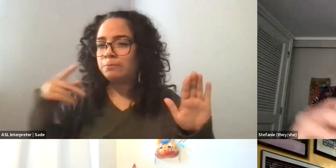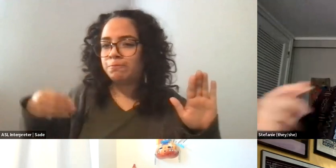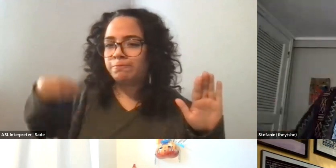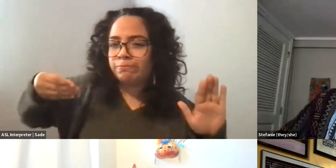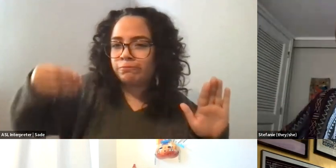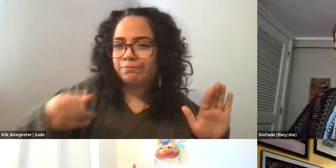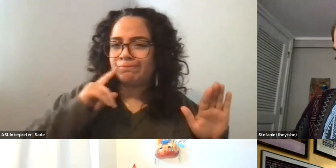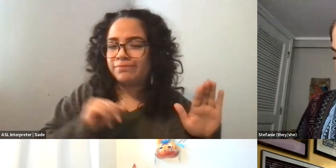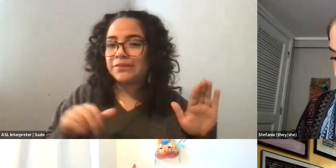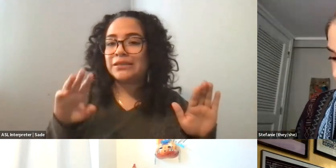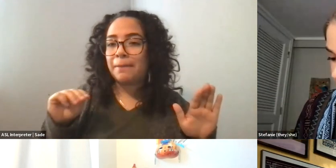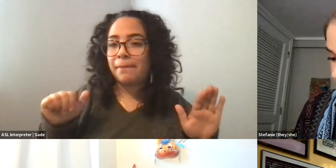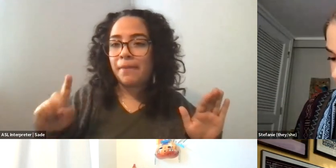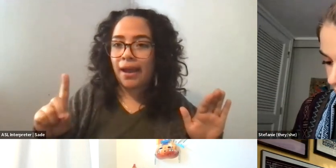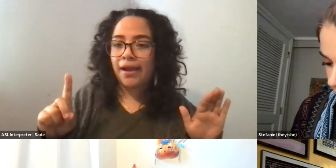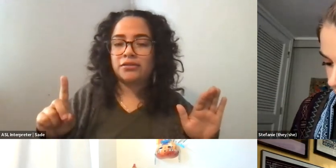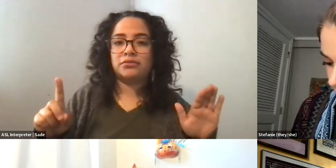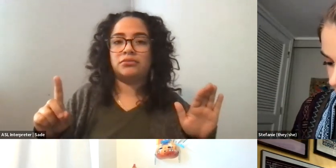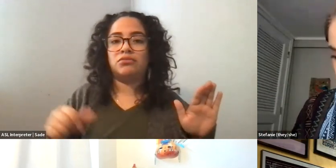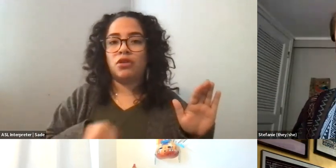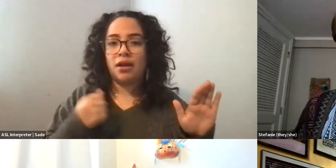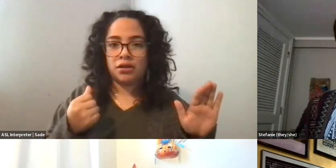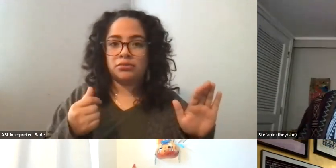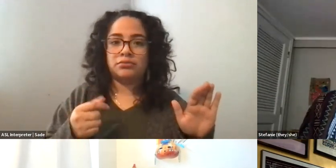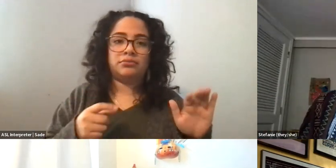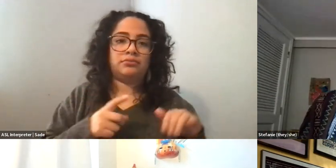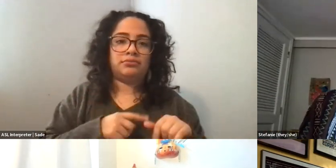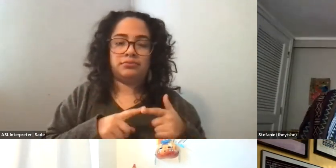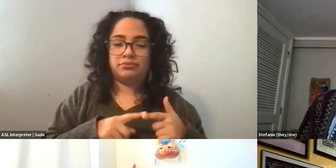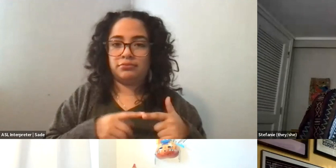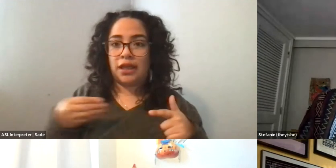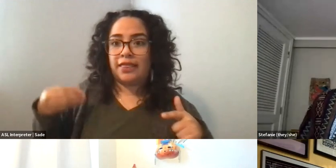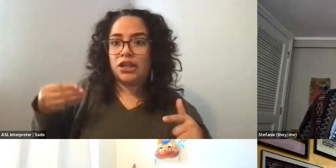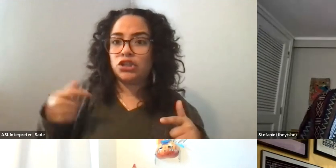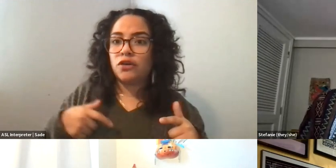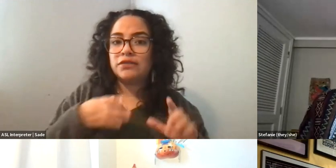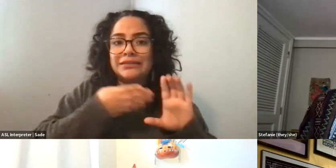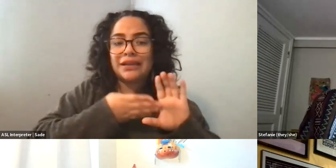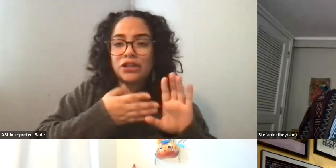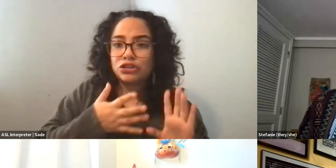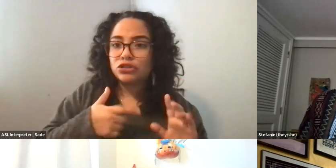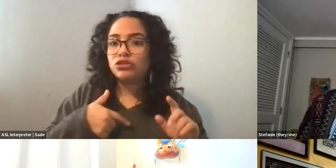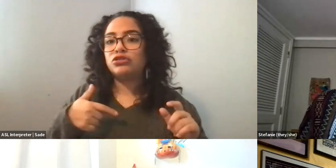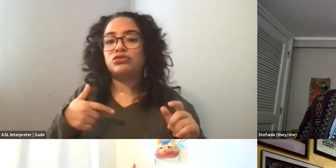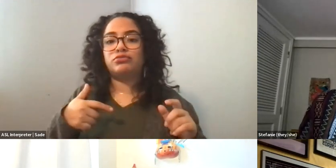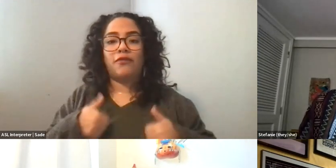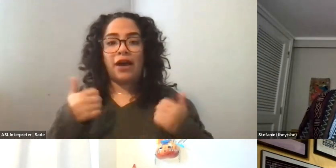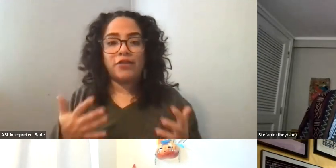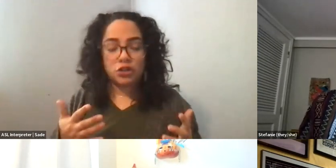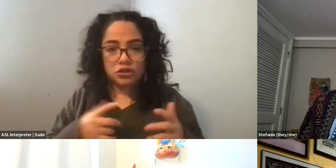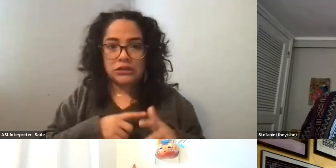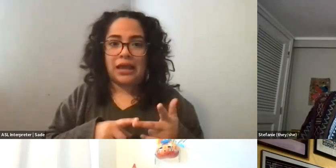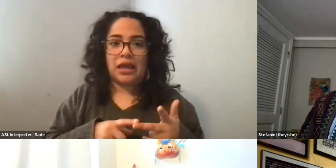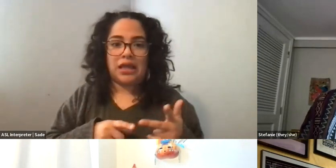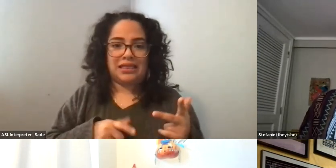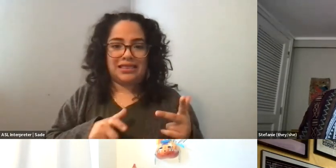which are Mad Pride. Let's name lineages of psych survivors and you know, breaking through the